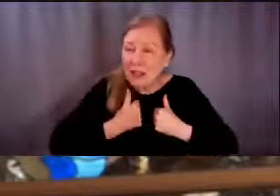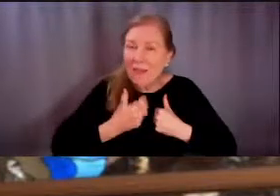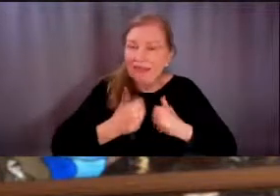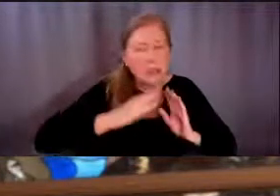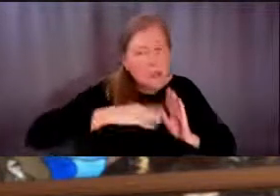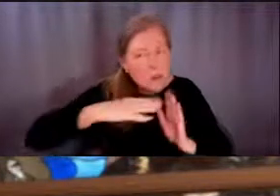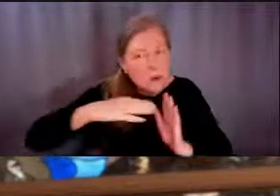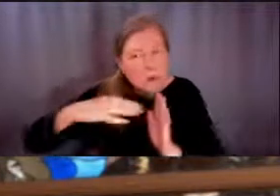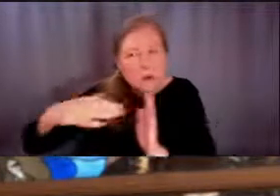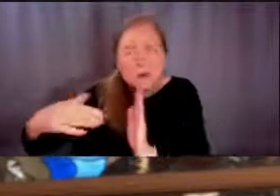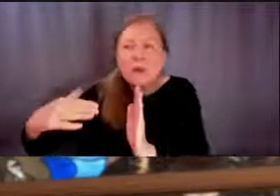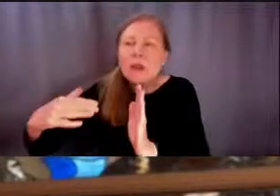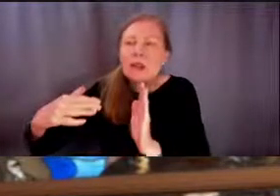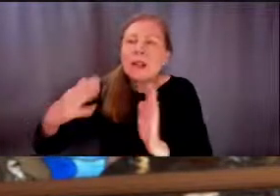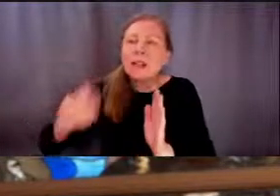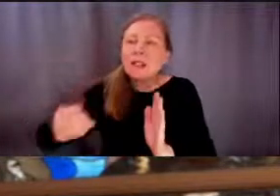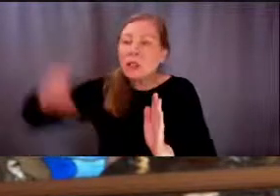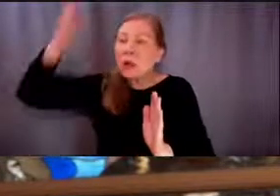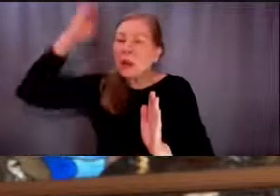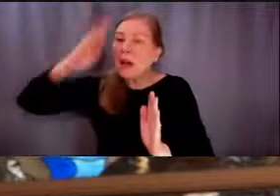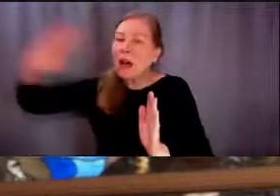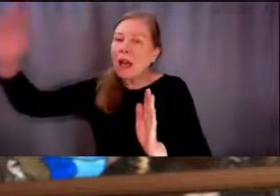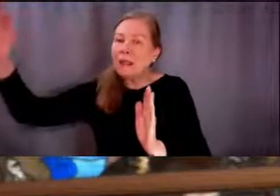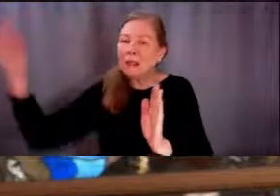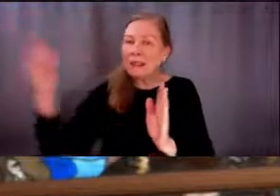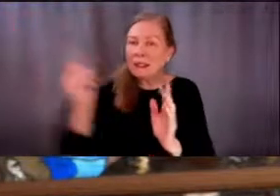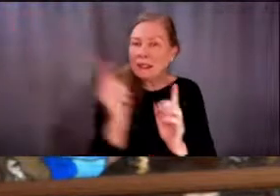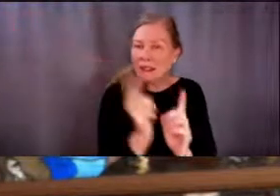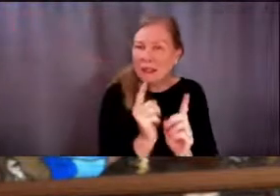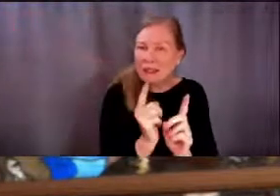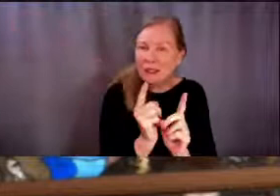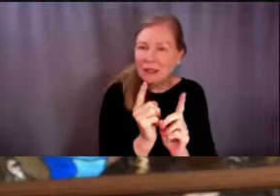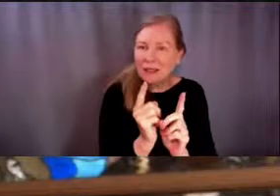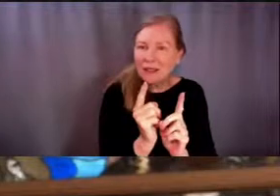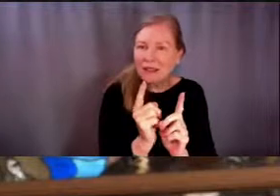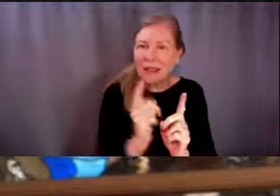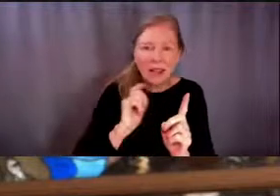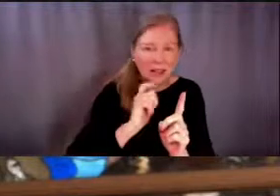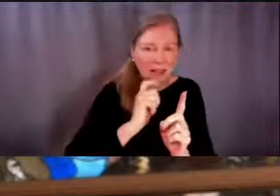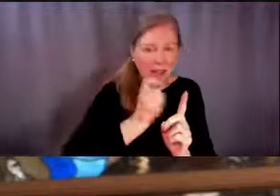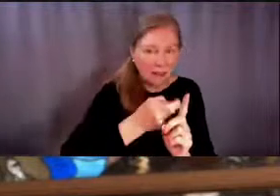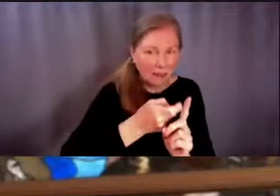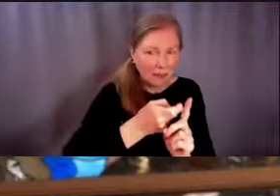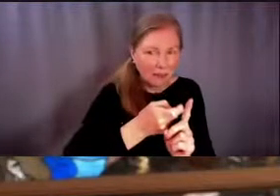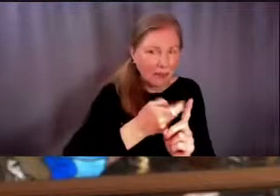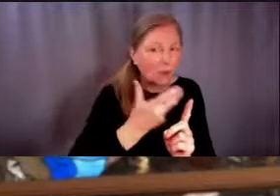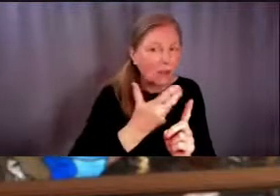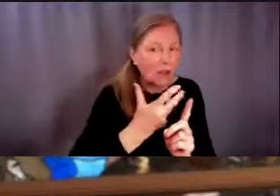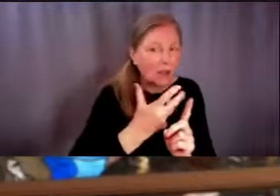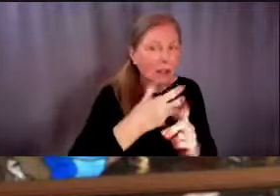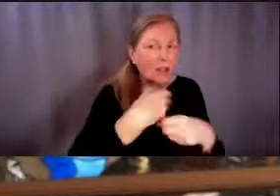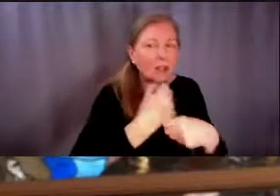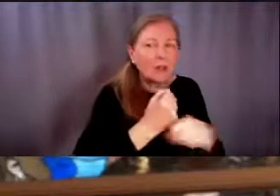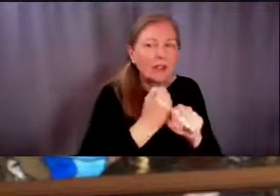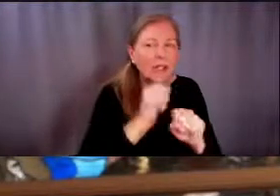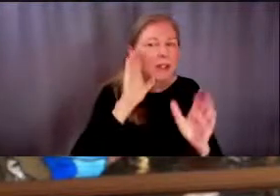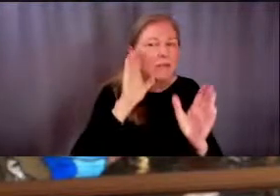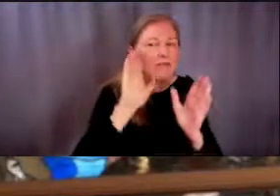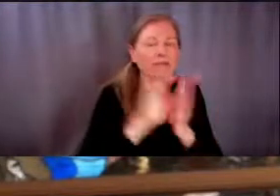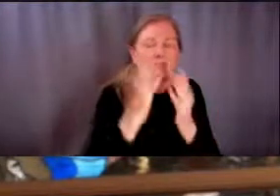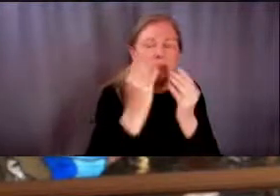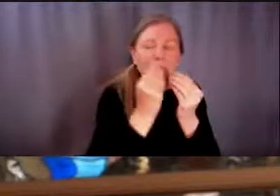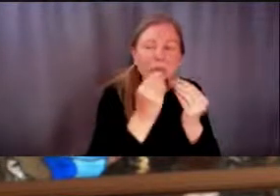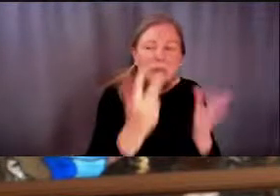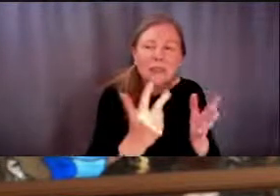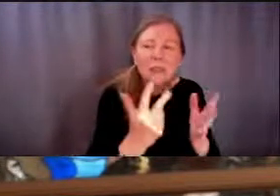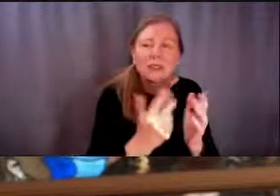places and gave him an incredible gift, a gift to create. And God